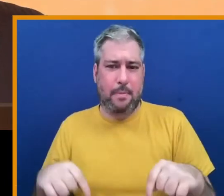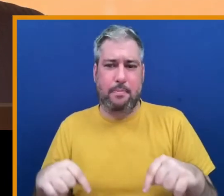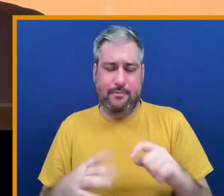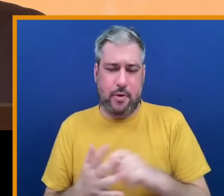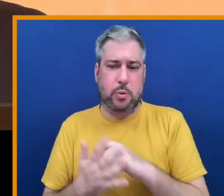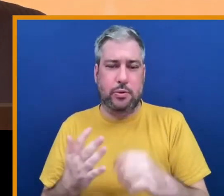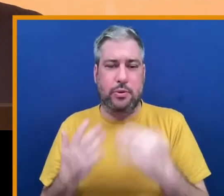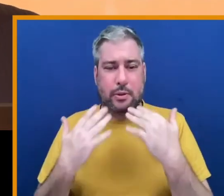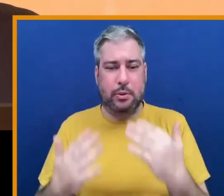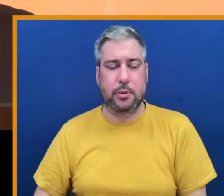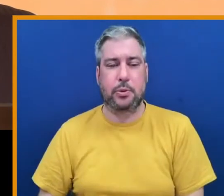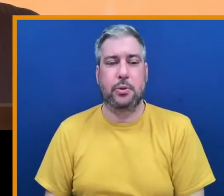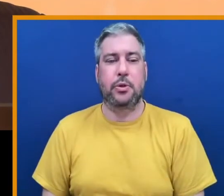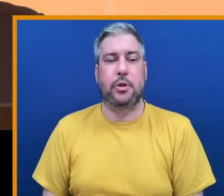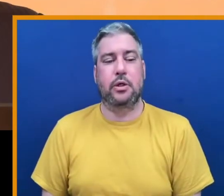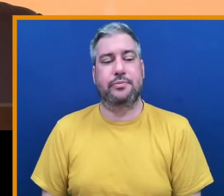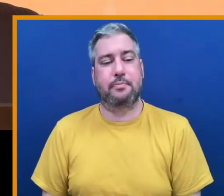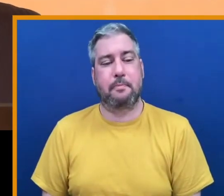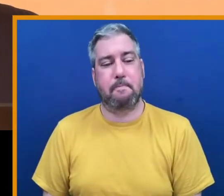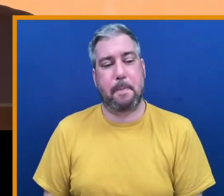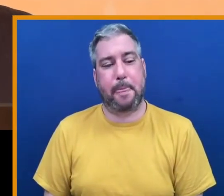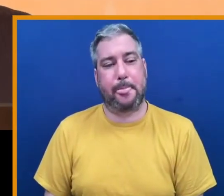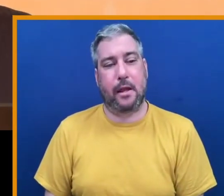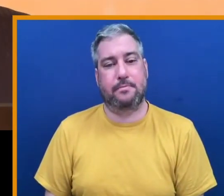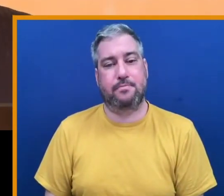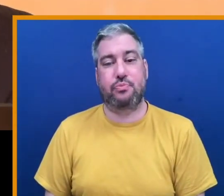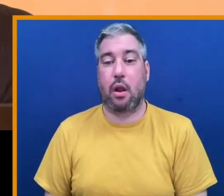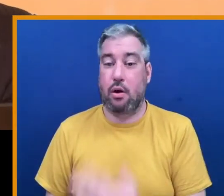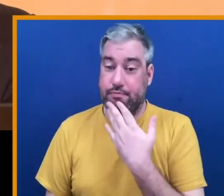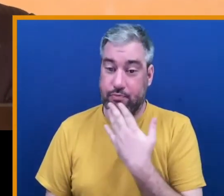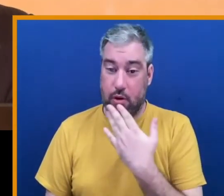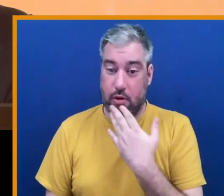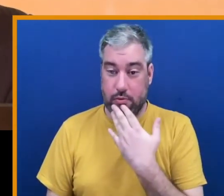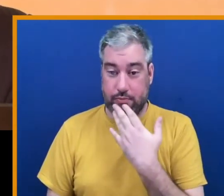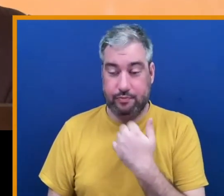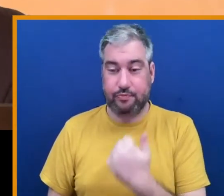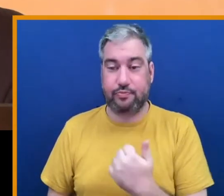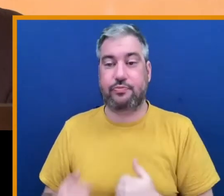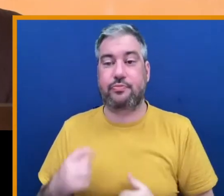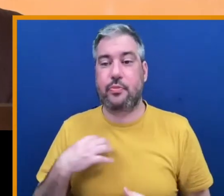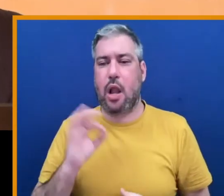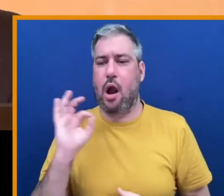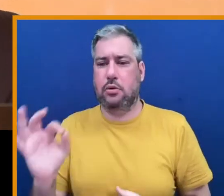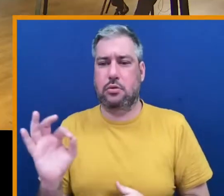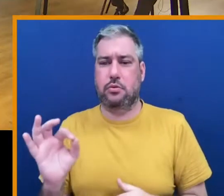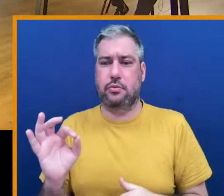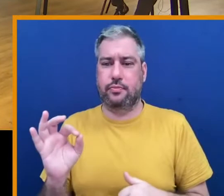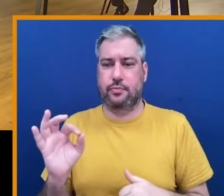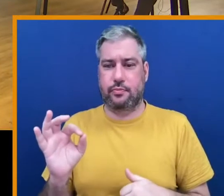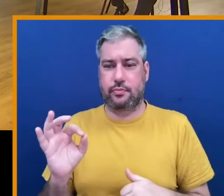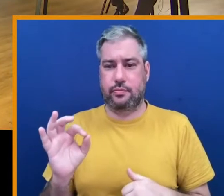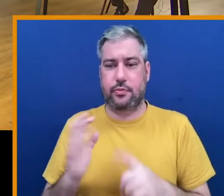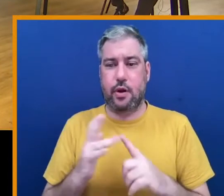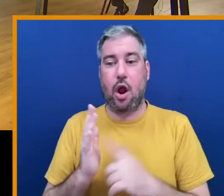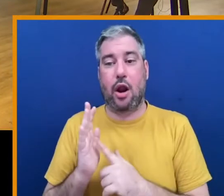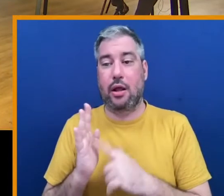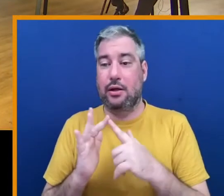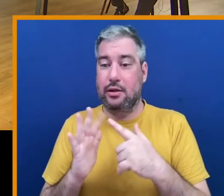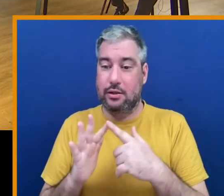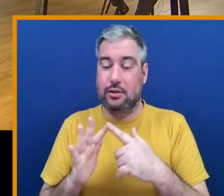Thank you very much for that. Can I ask Ollie Craven, please, to stand by? And I now call Lucas North from